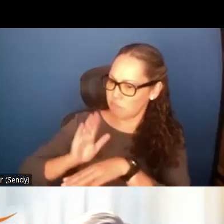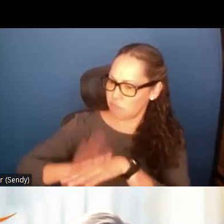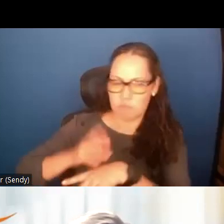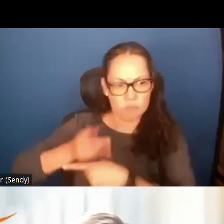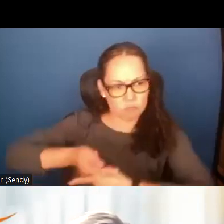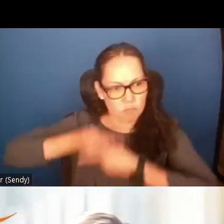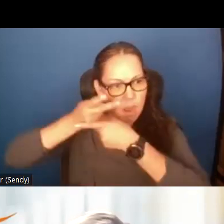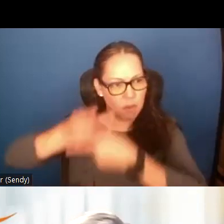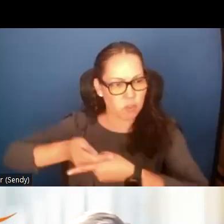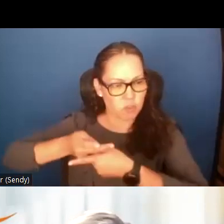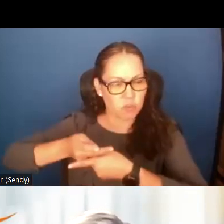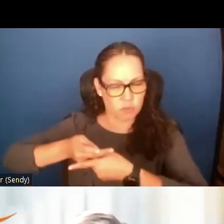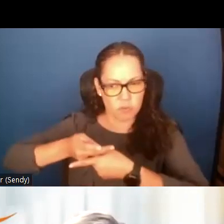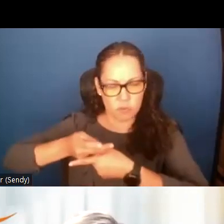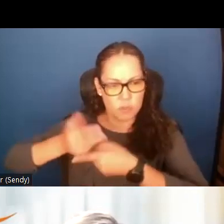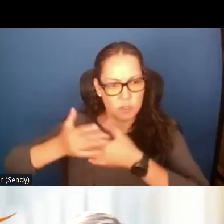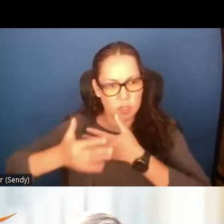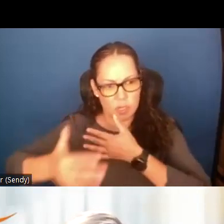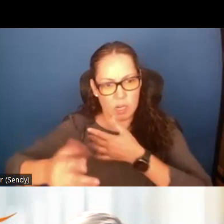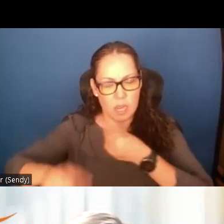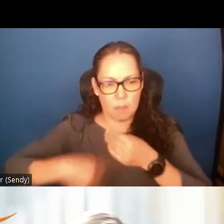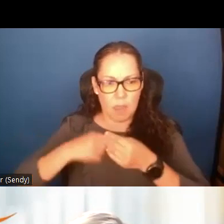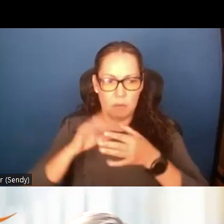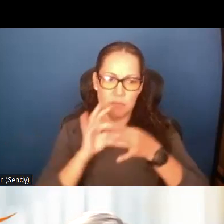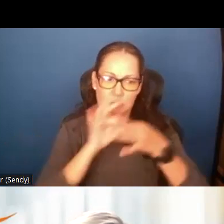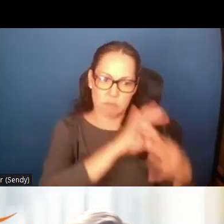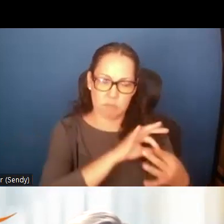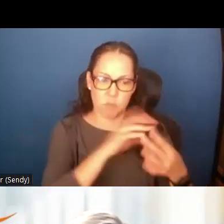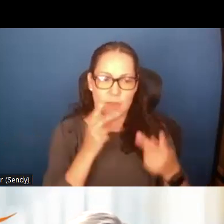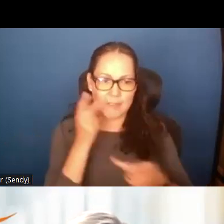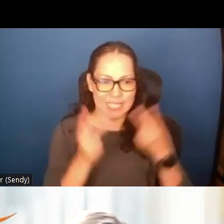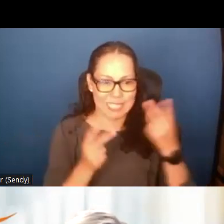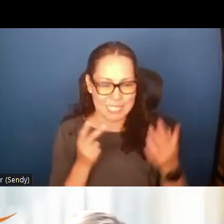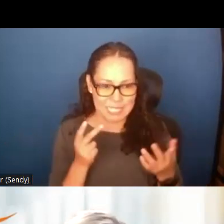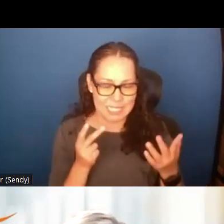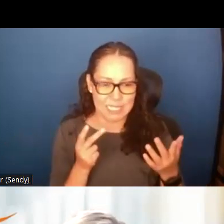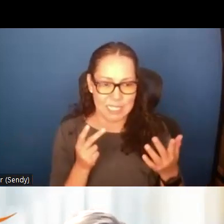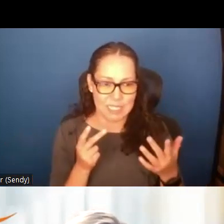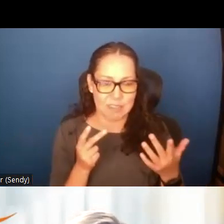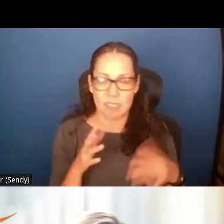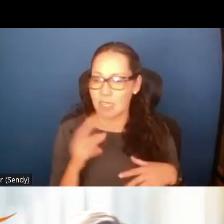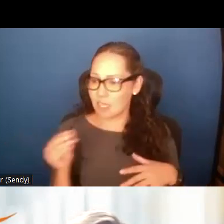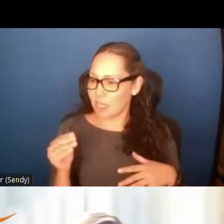in the context of visitation. If